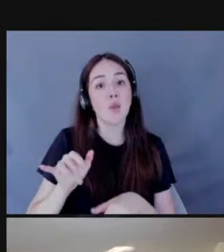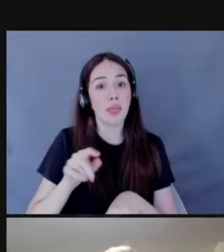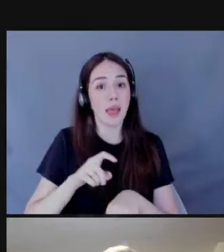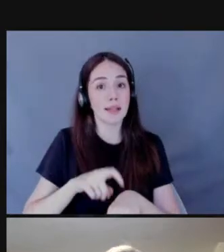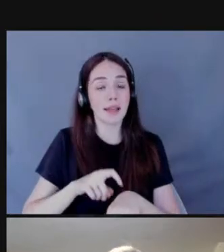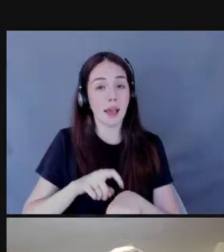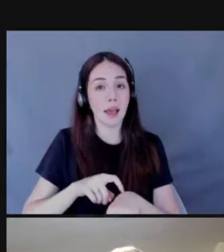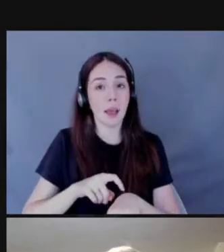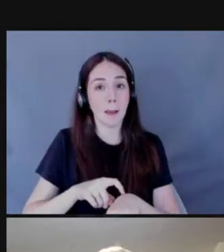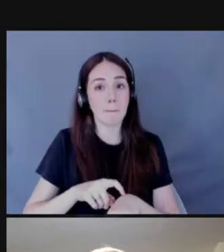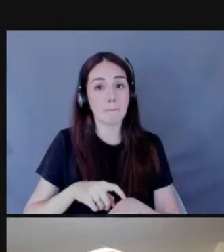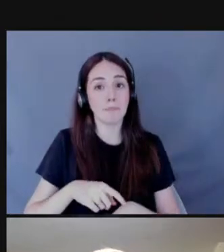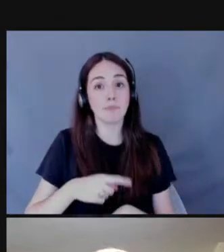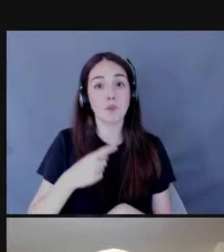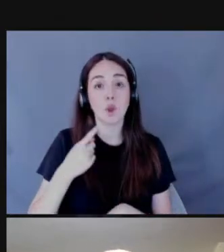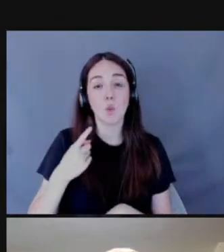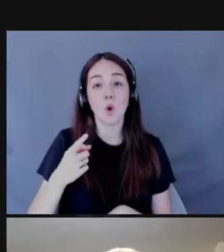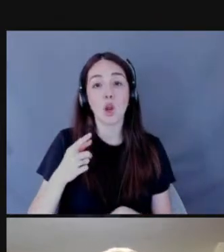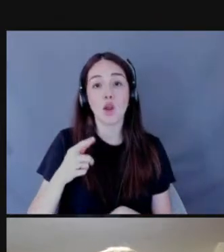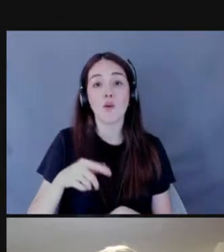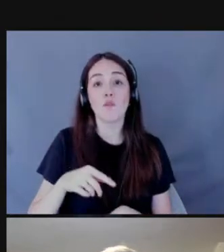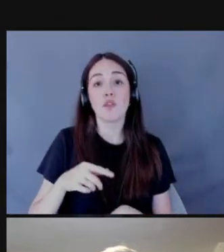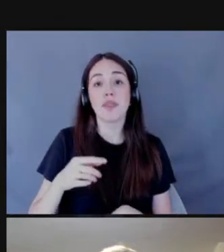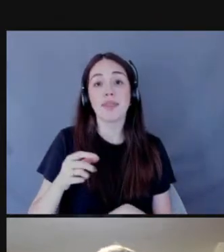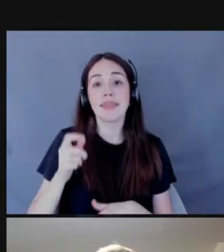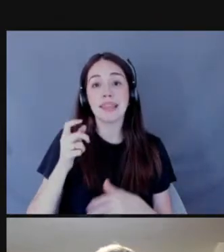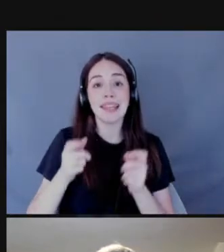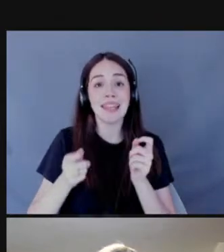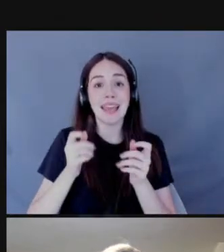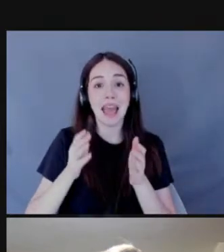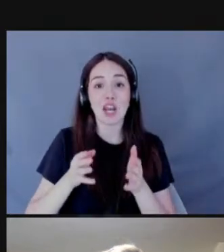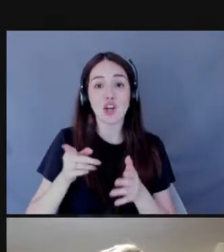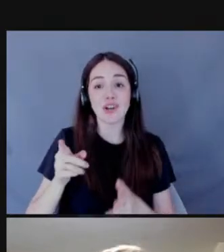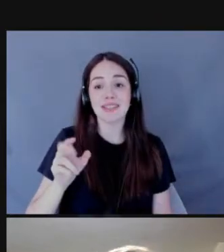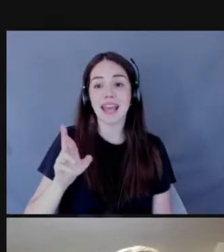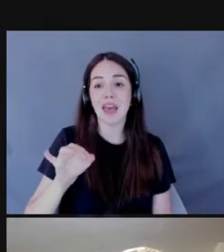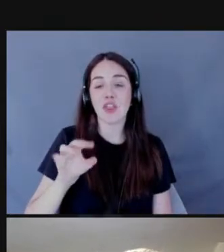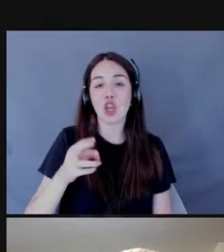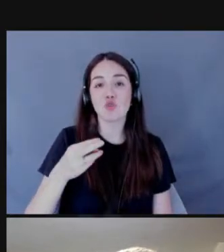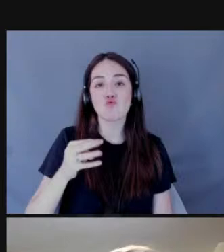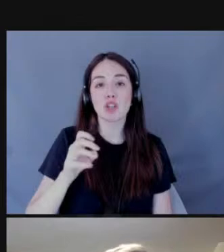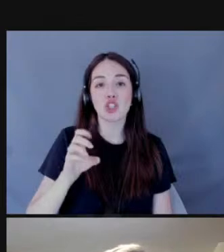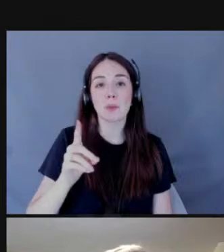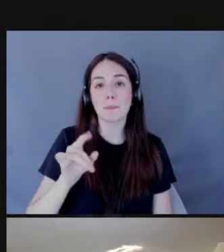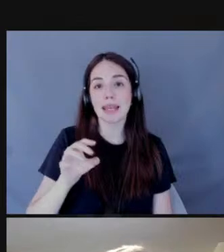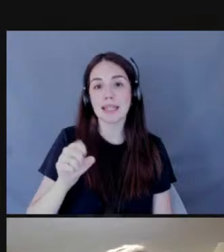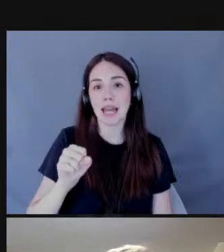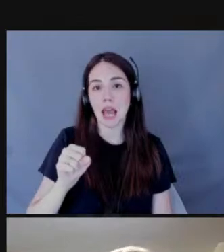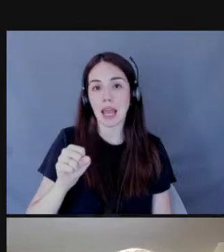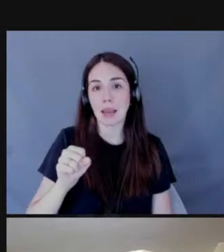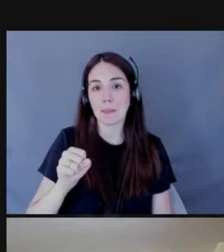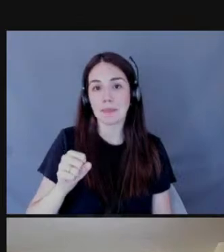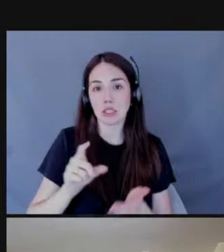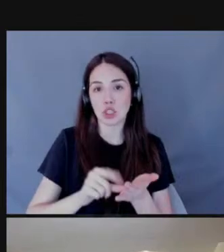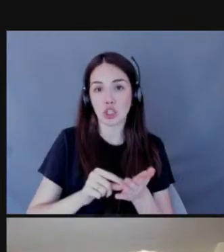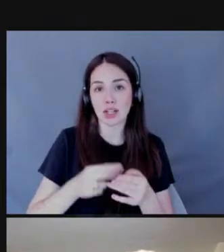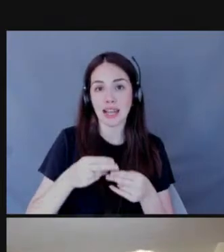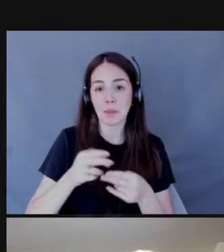one of the Associated Press editors at the Richmond Times-Dispatch, whose name was Sid Corson,